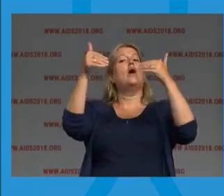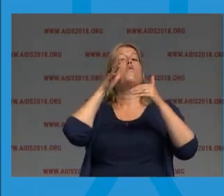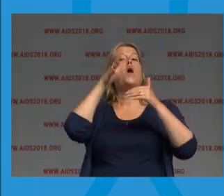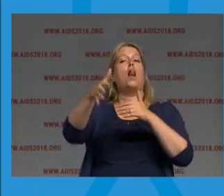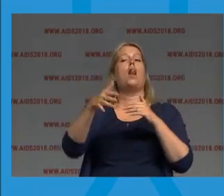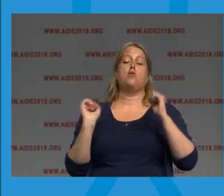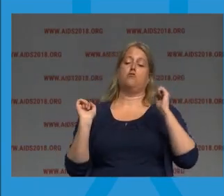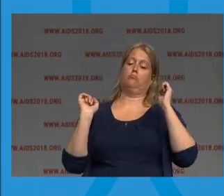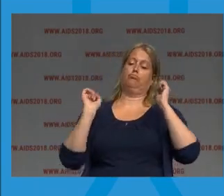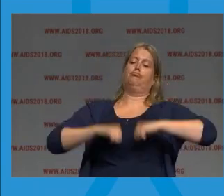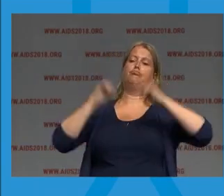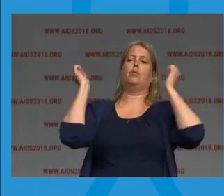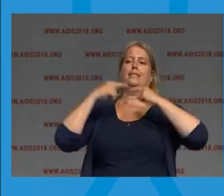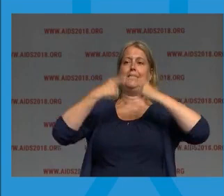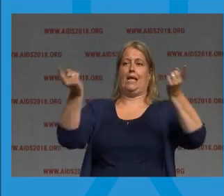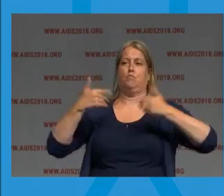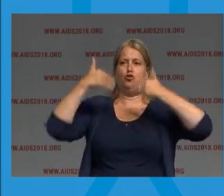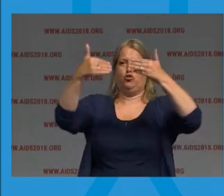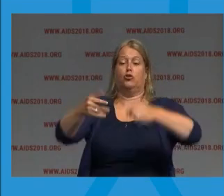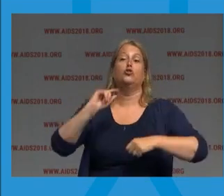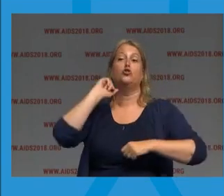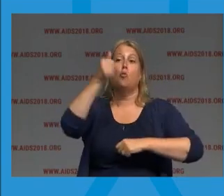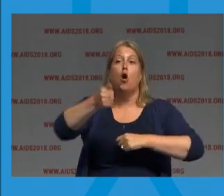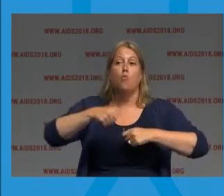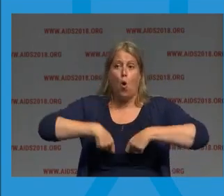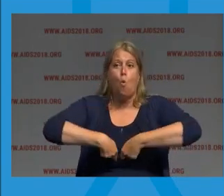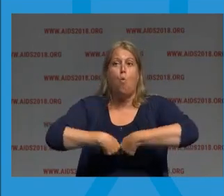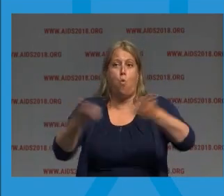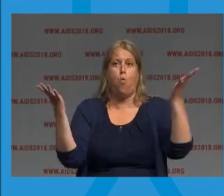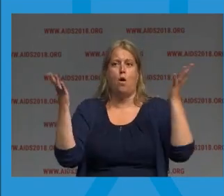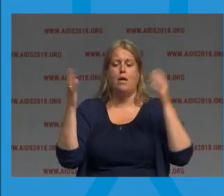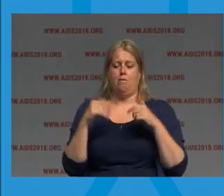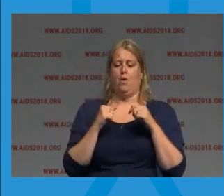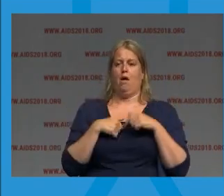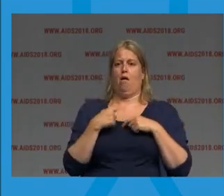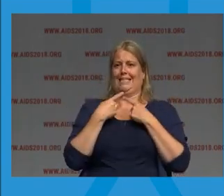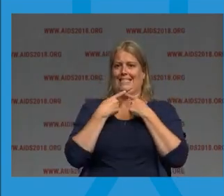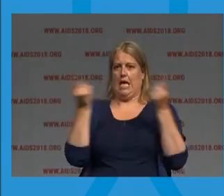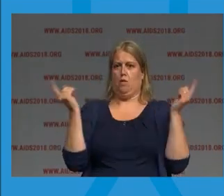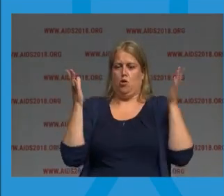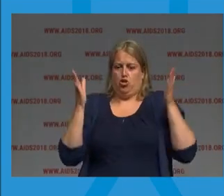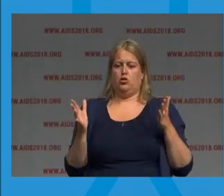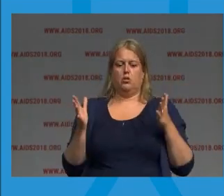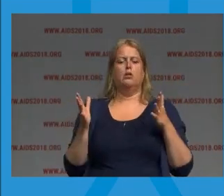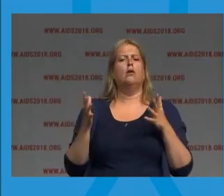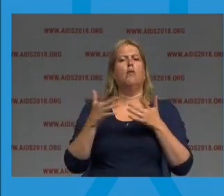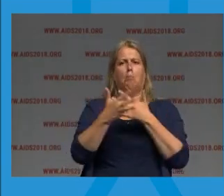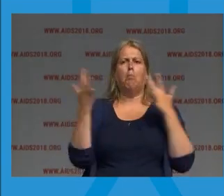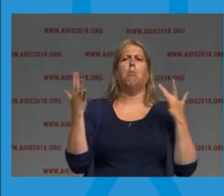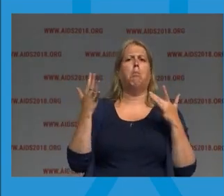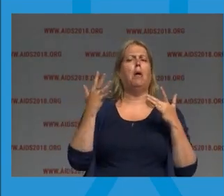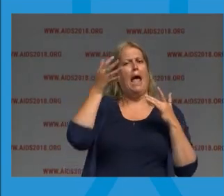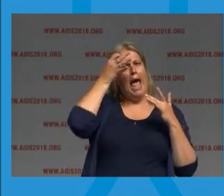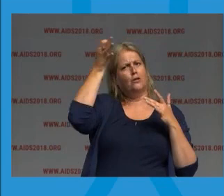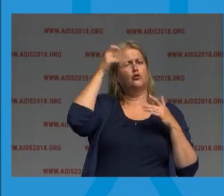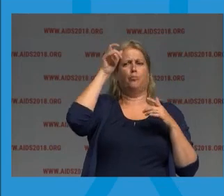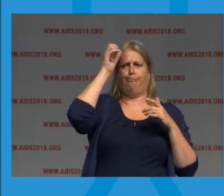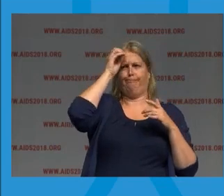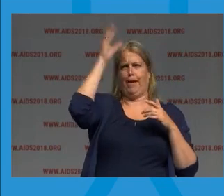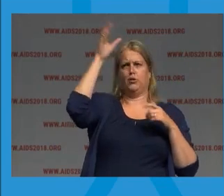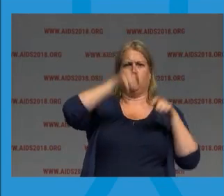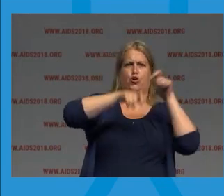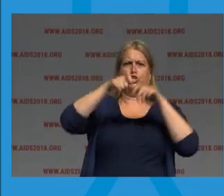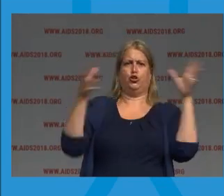will be made public tomorrow, and this statement has been developed by a number of experts and endorsed by many of